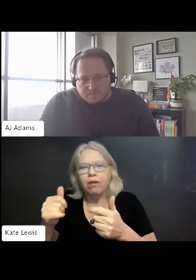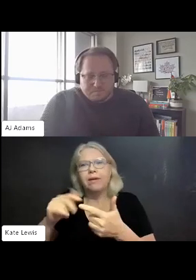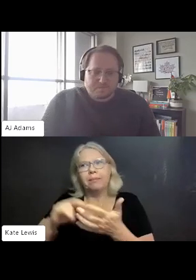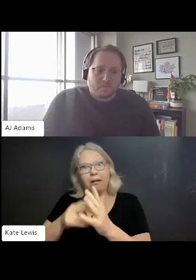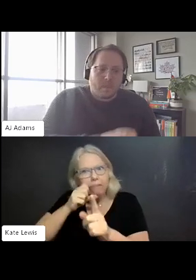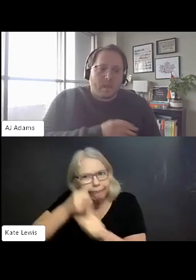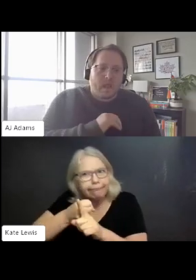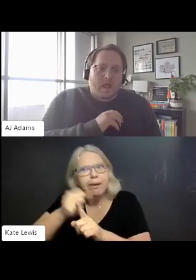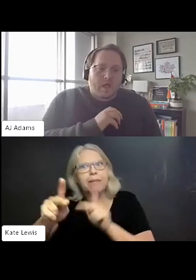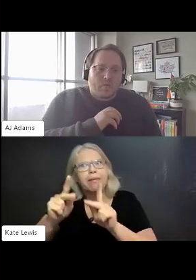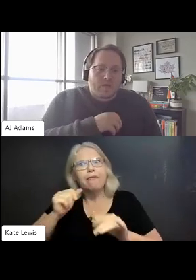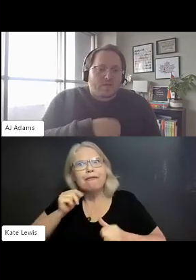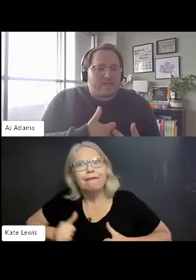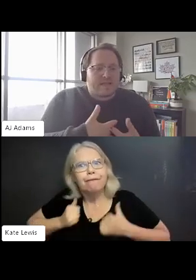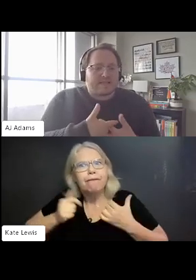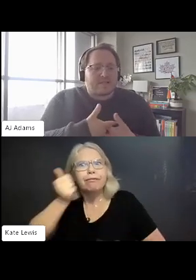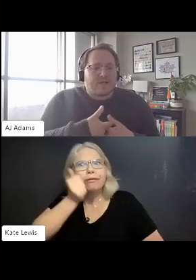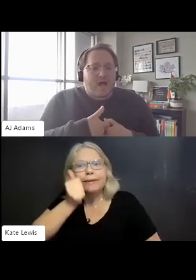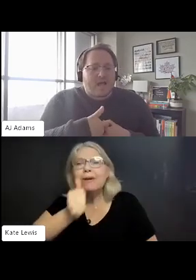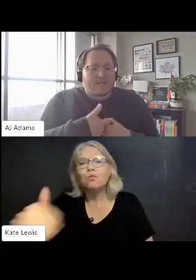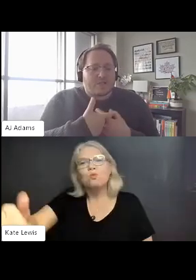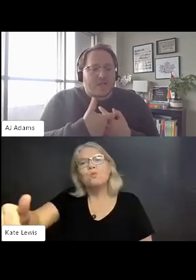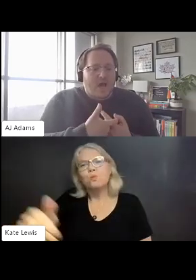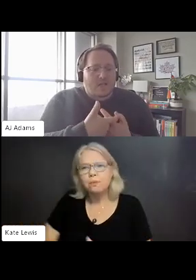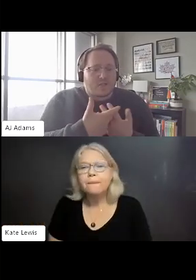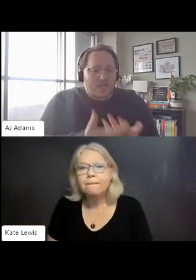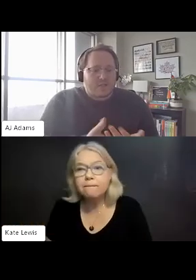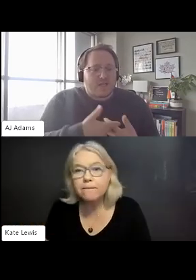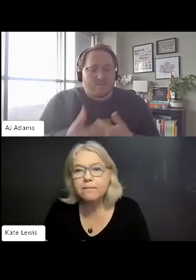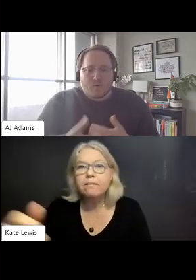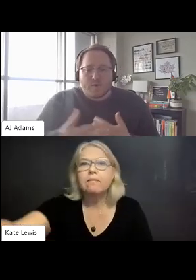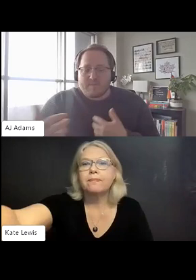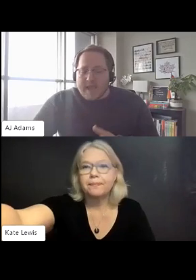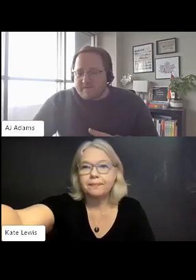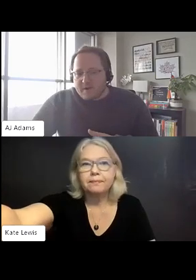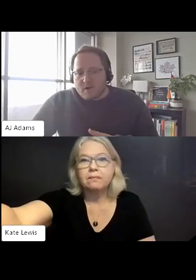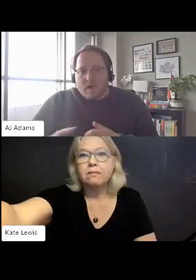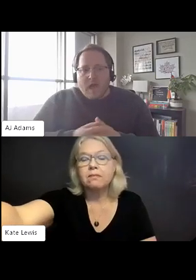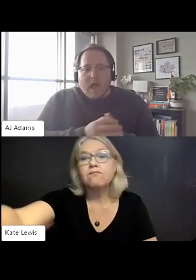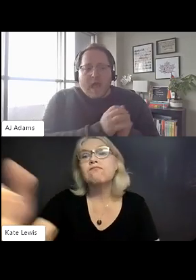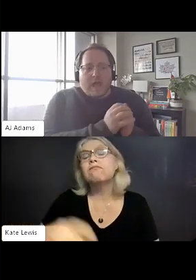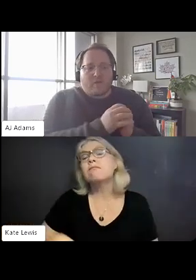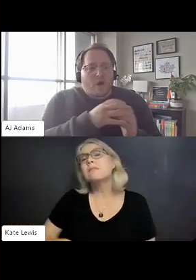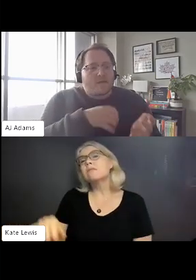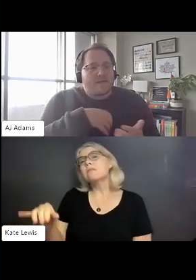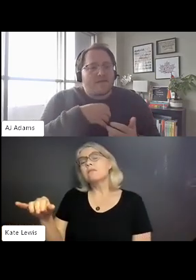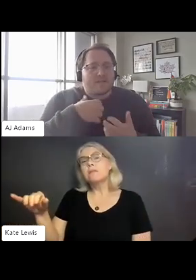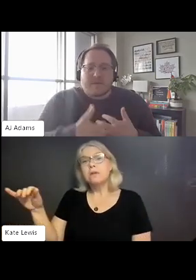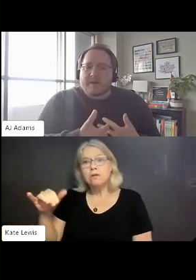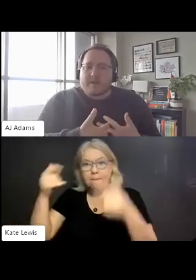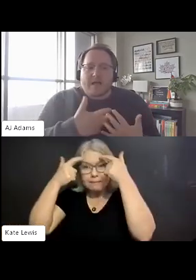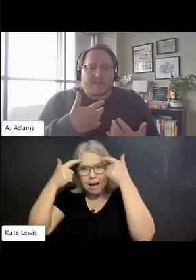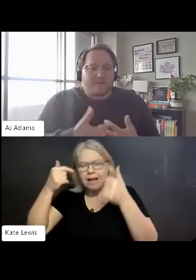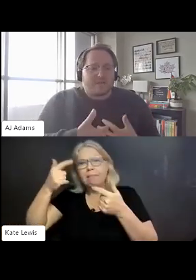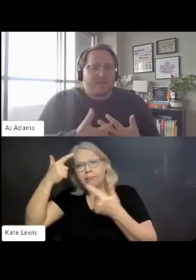activities. We also see things such as changes in mood and behavior. And regardless if it's